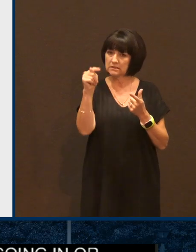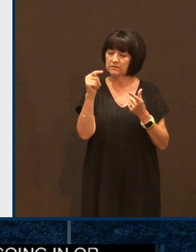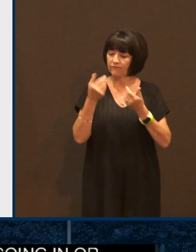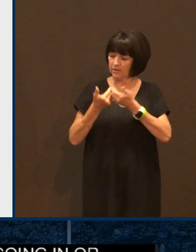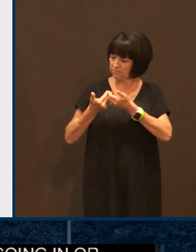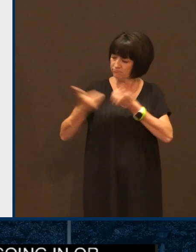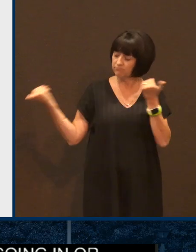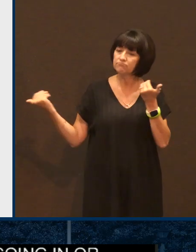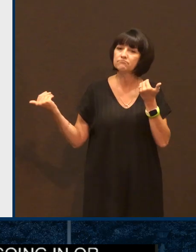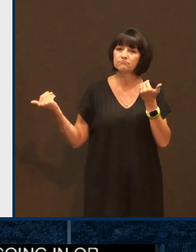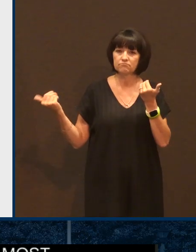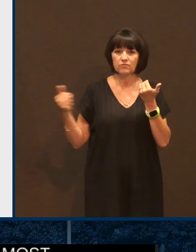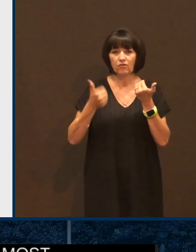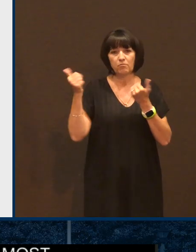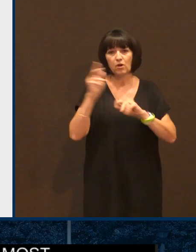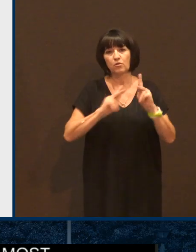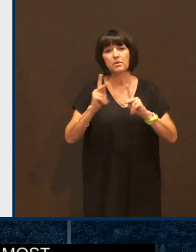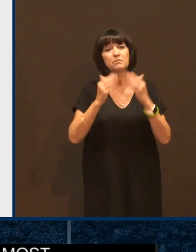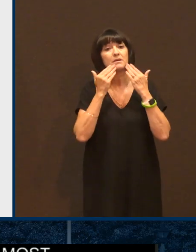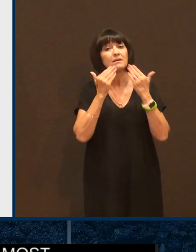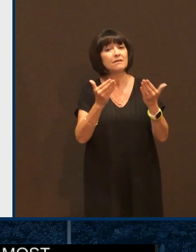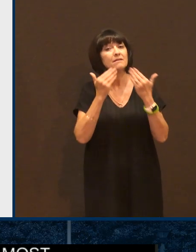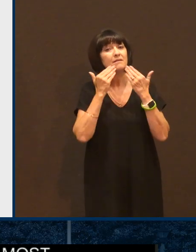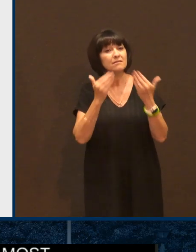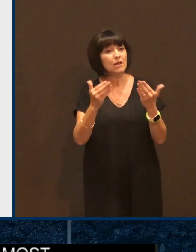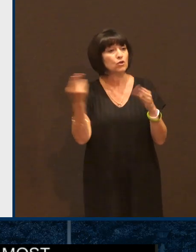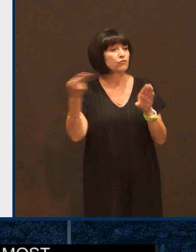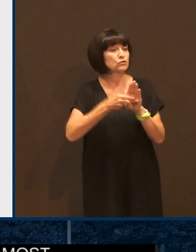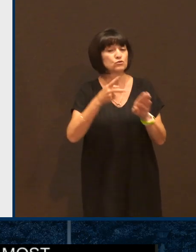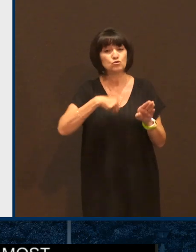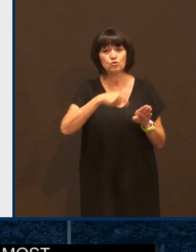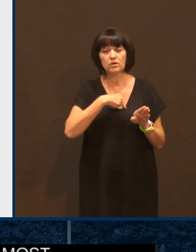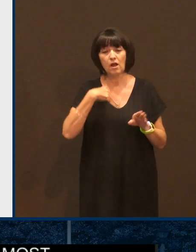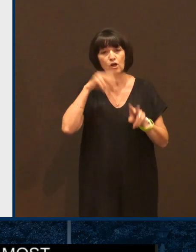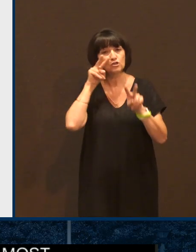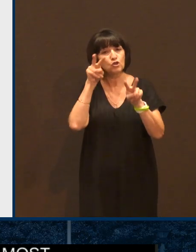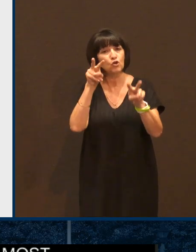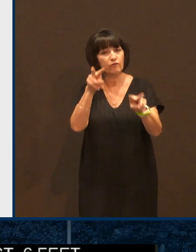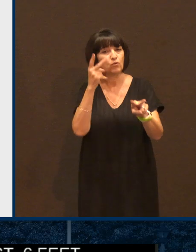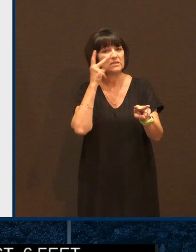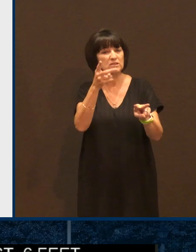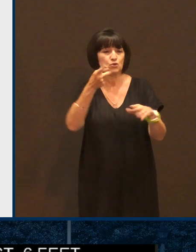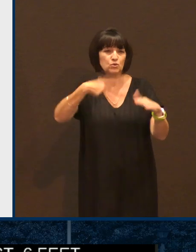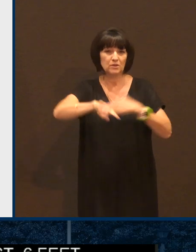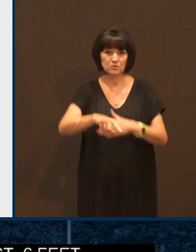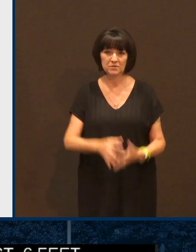feet apart. Thank you very much for joining us today, and we look forward to seeing you next time.